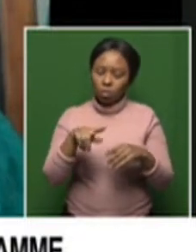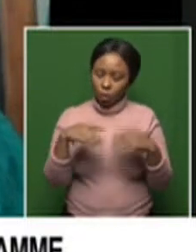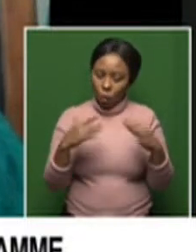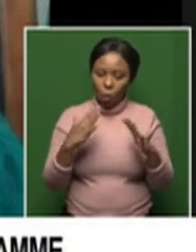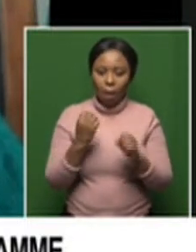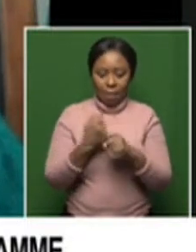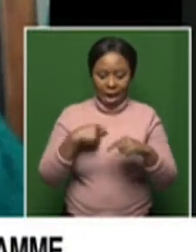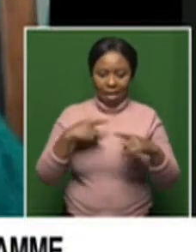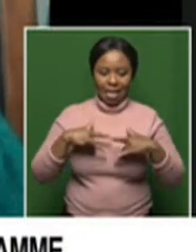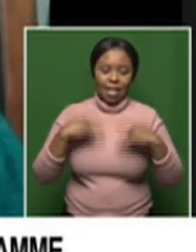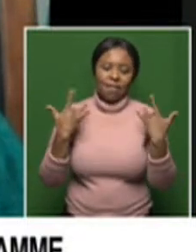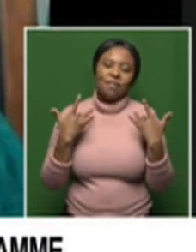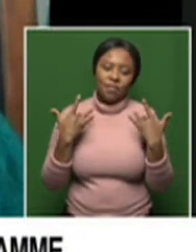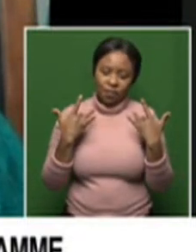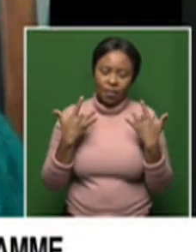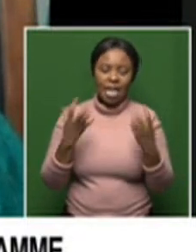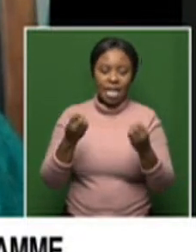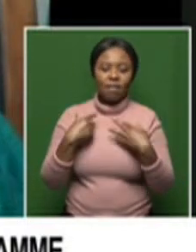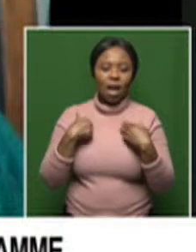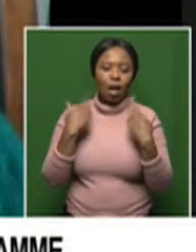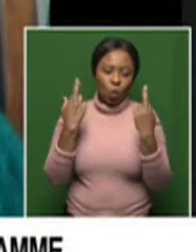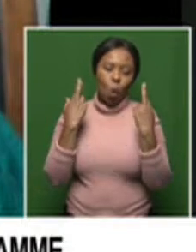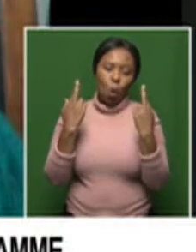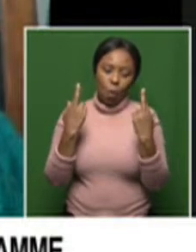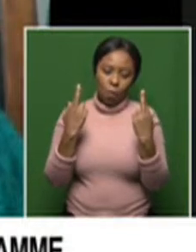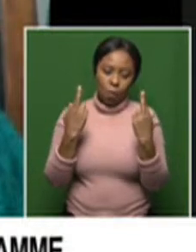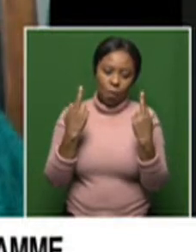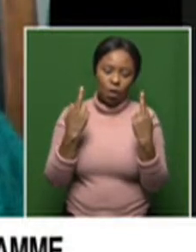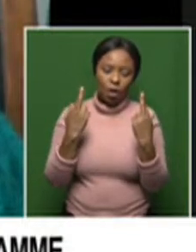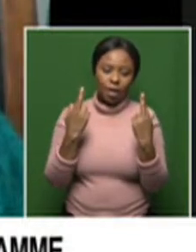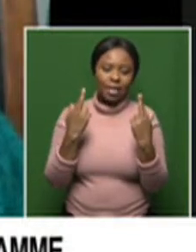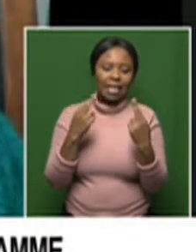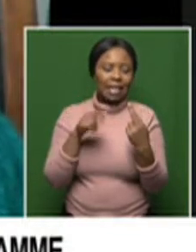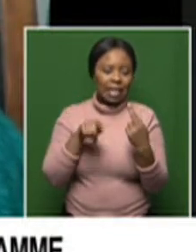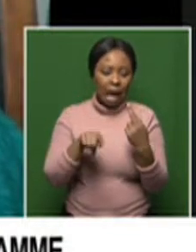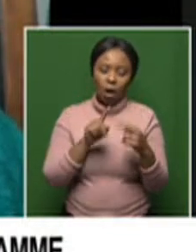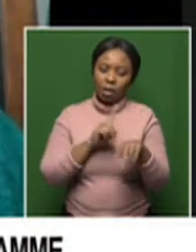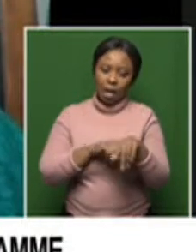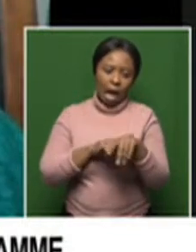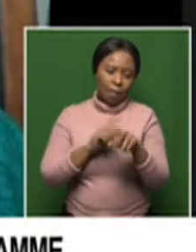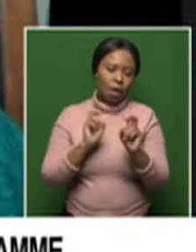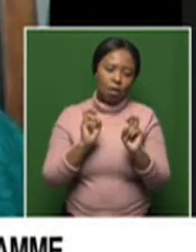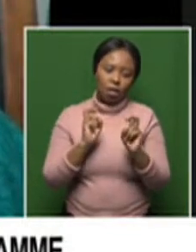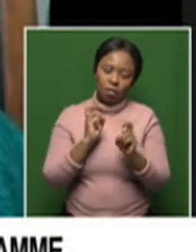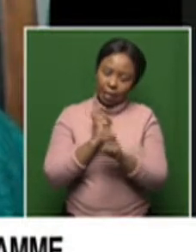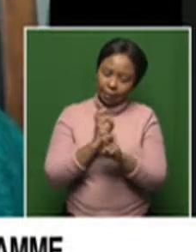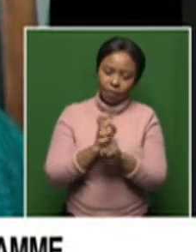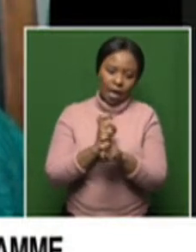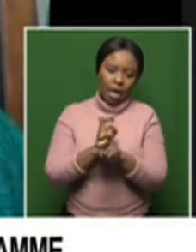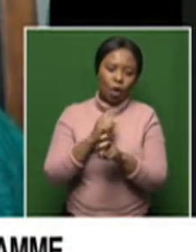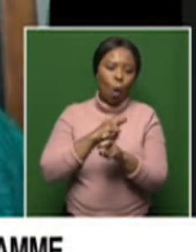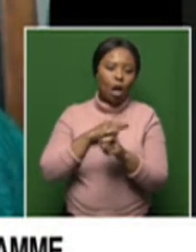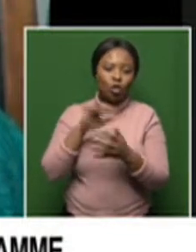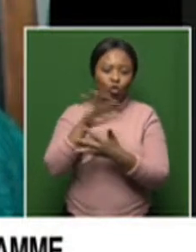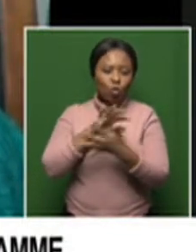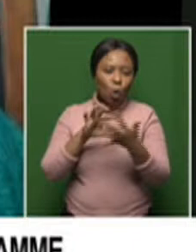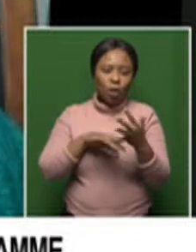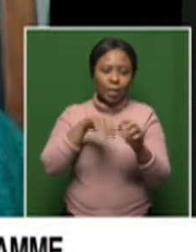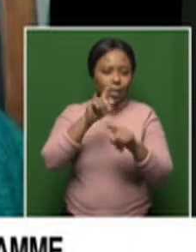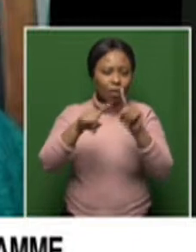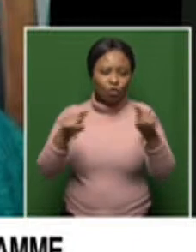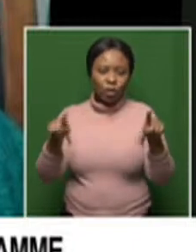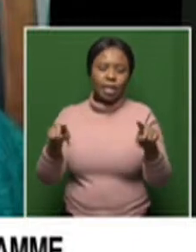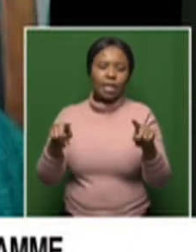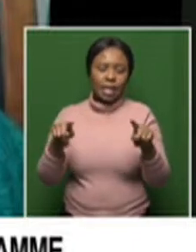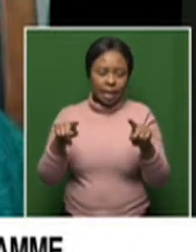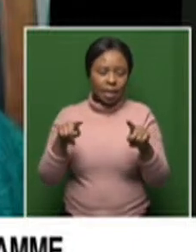alive, have given us hope in the most difficult times. When you listen to stories from individuals who've shared